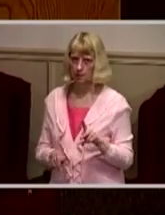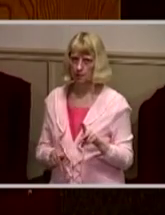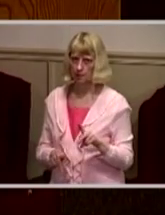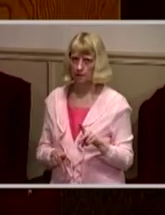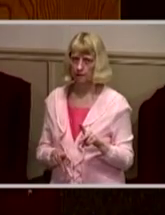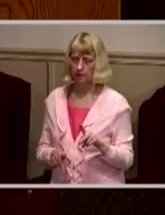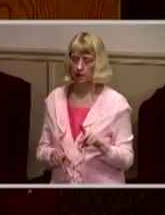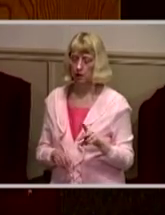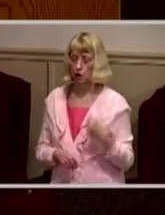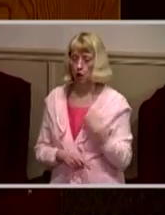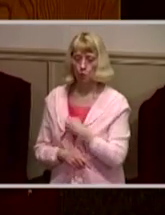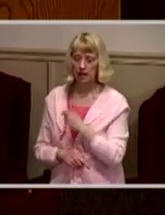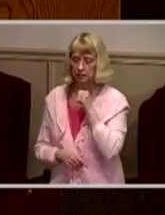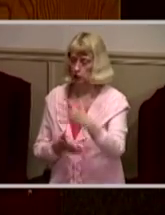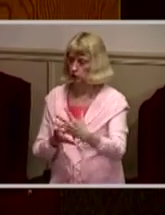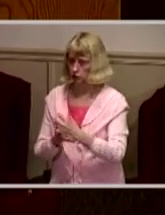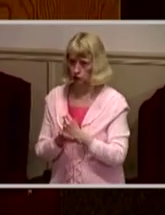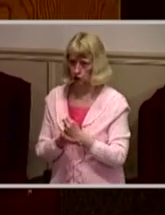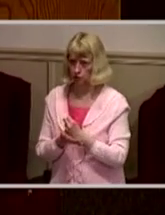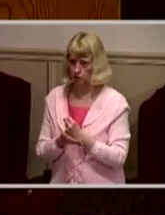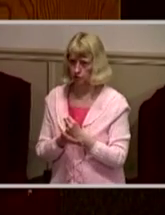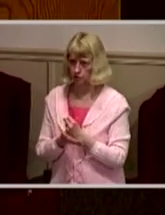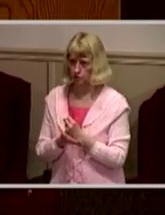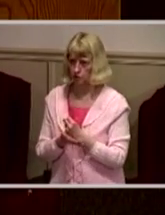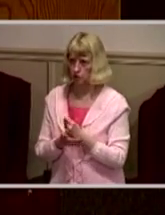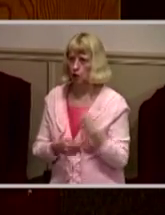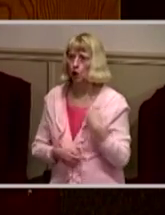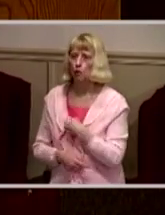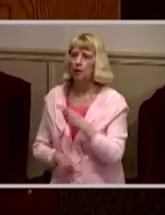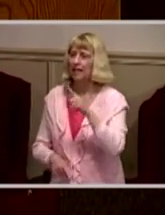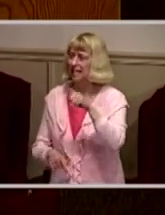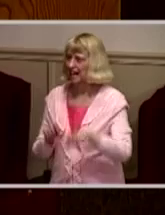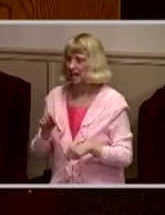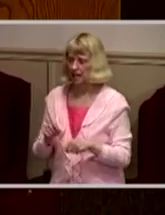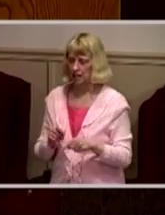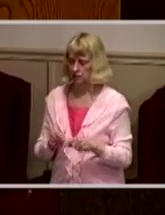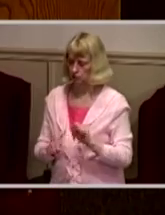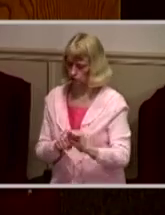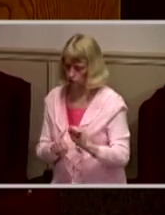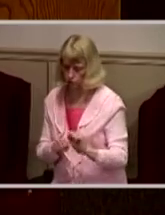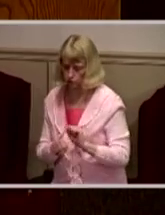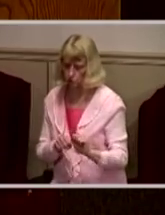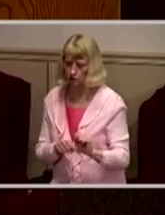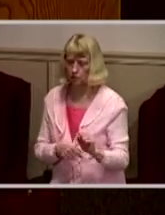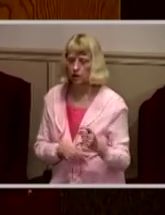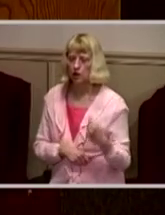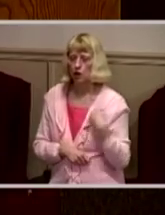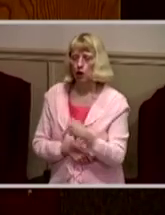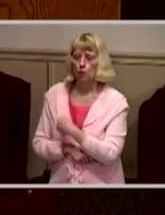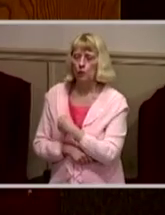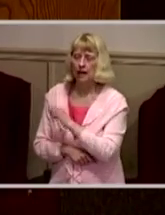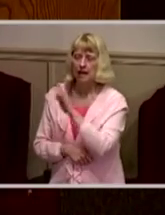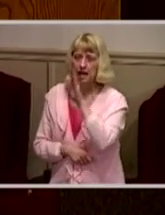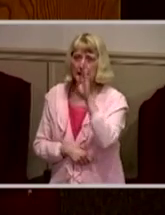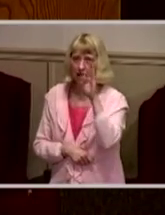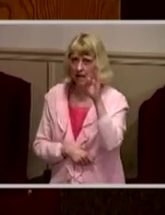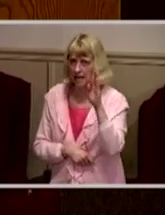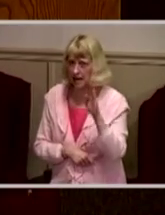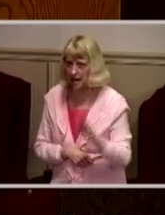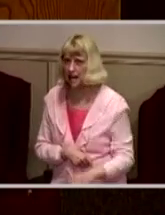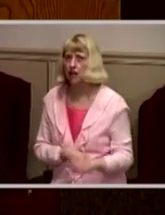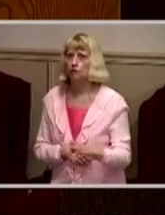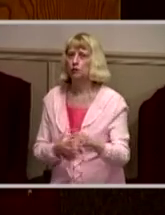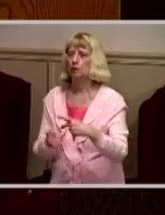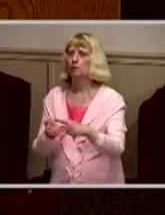which we do not deserve, which we cannot earn, and which we never will be able